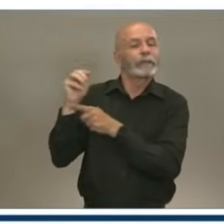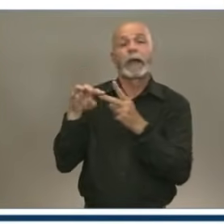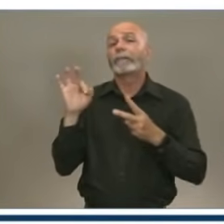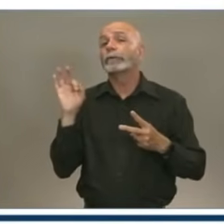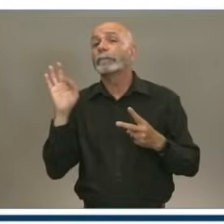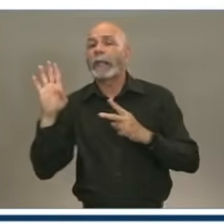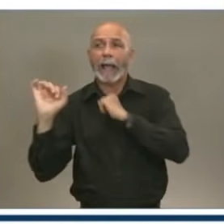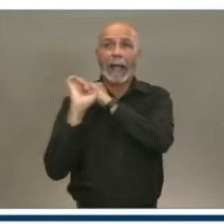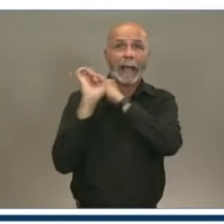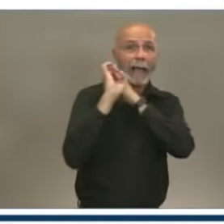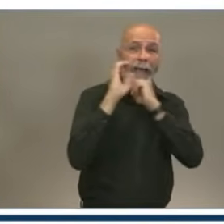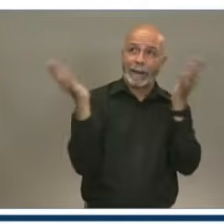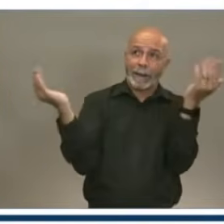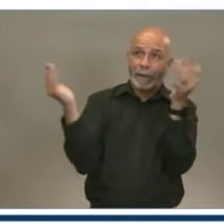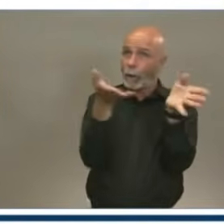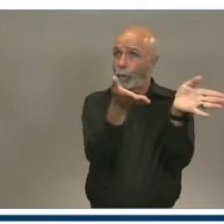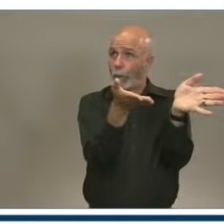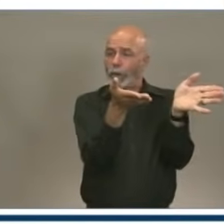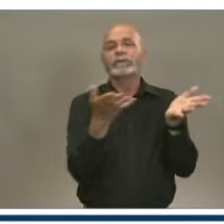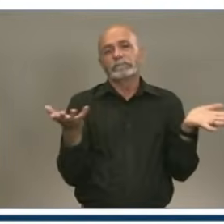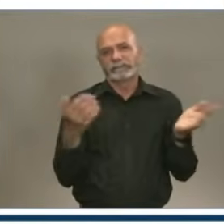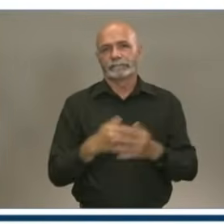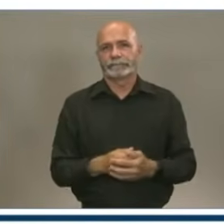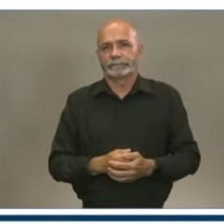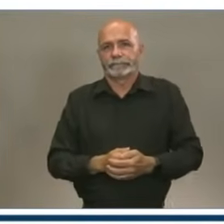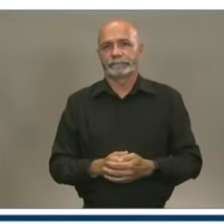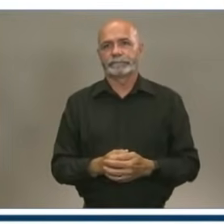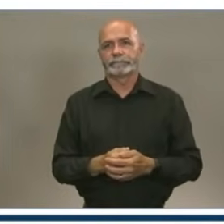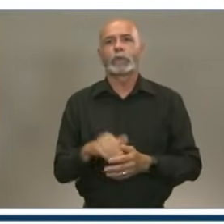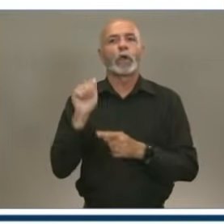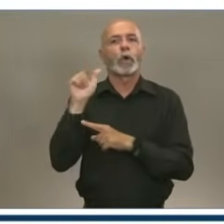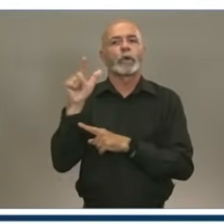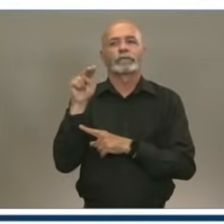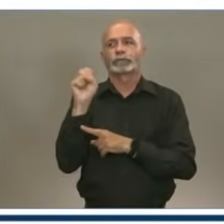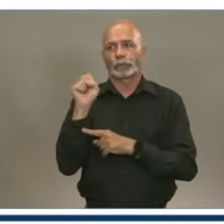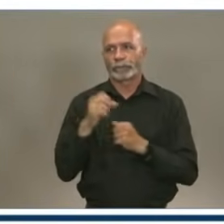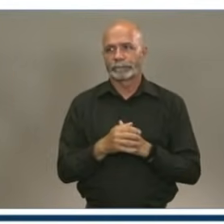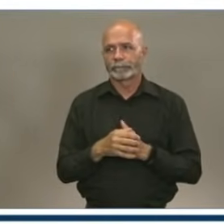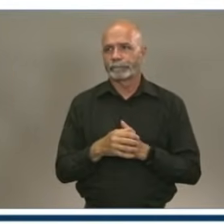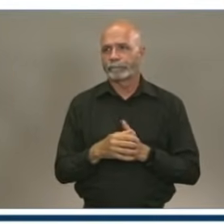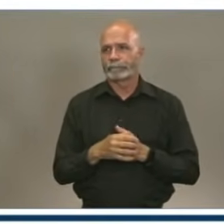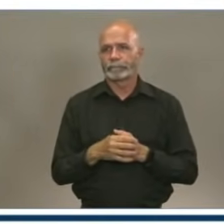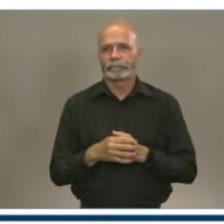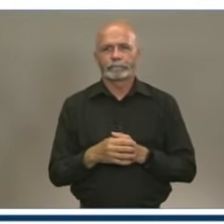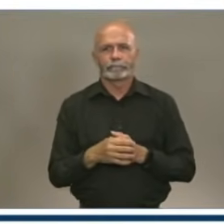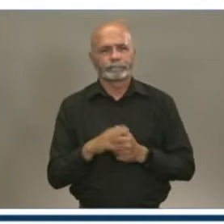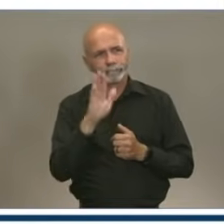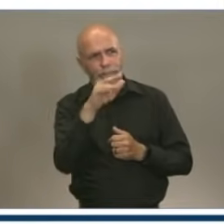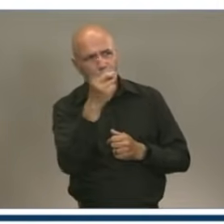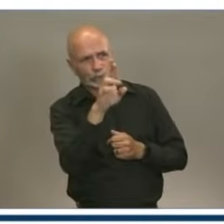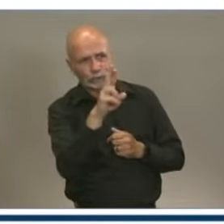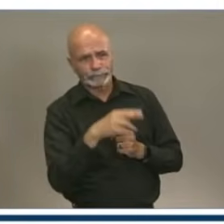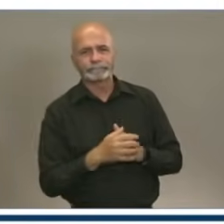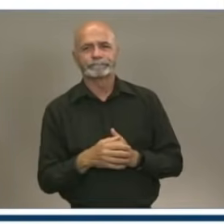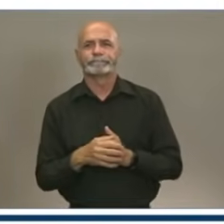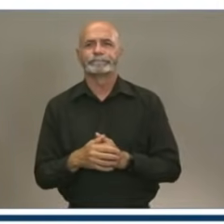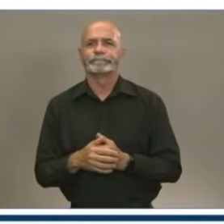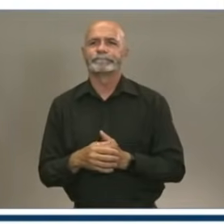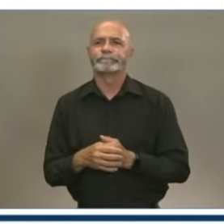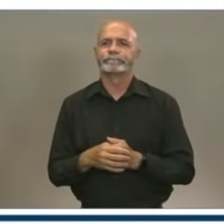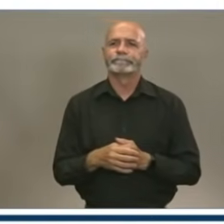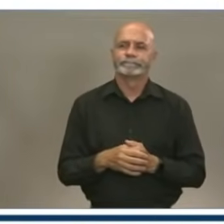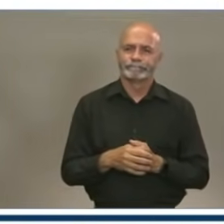the examiner, Tim Bousquet. Go ahead, Tim. Dr. Strang, I wonder if you could just talk us through the lifting of